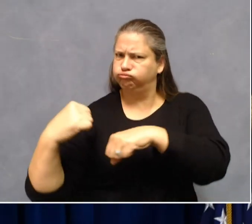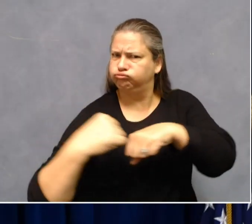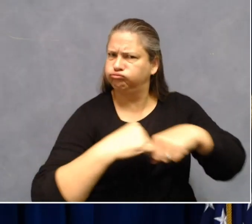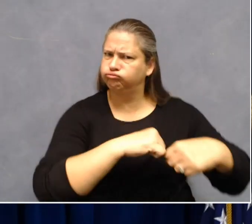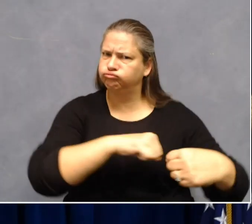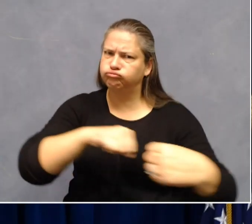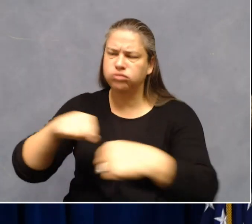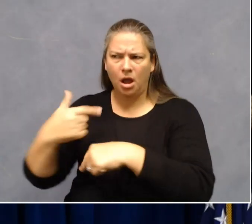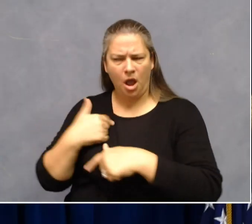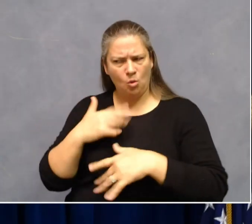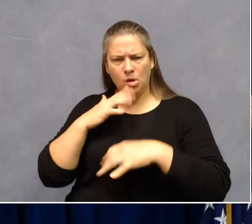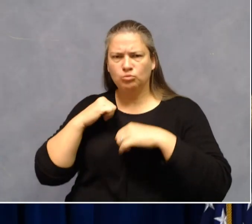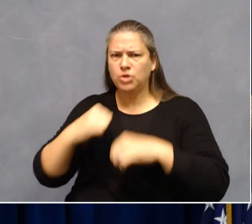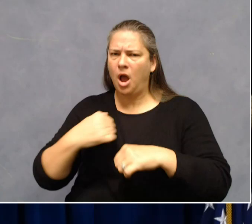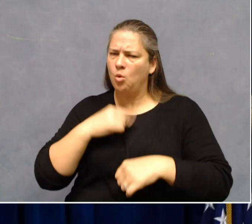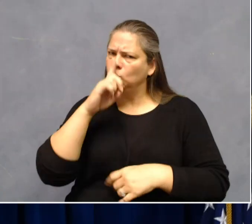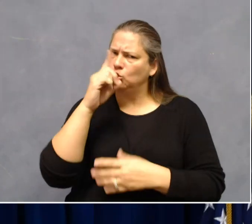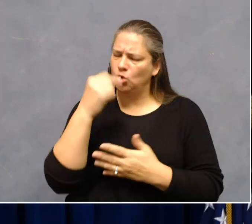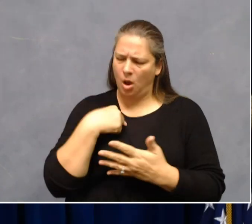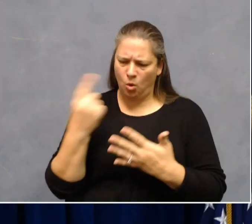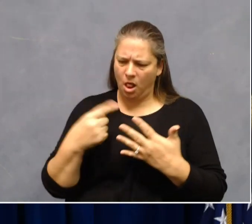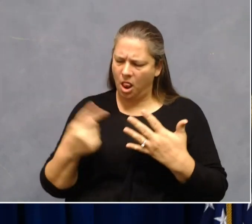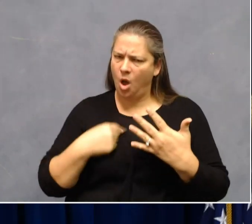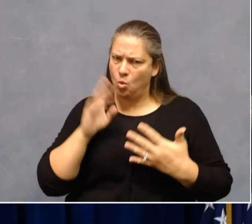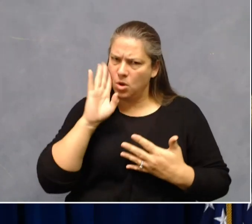probably willing to do something that may be painful.